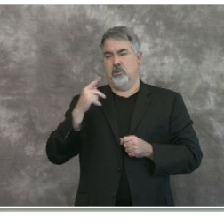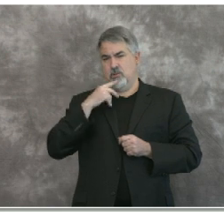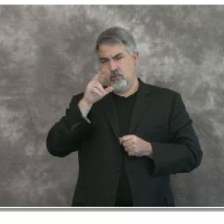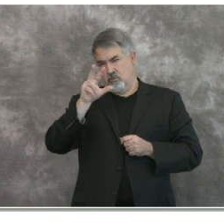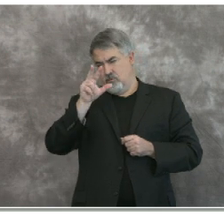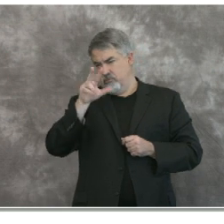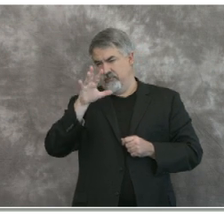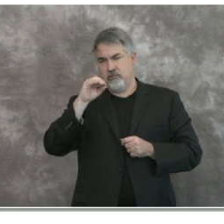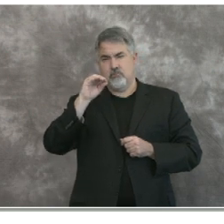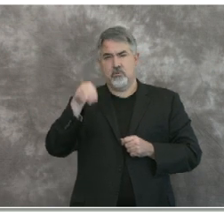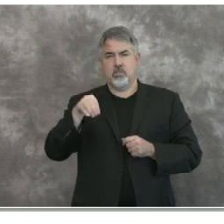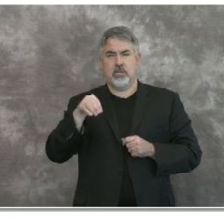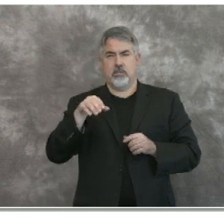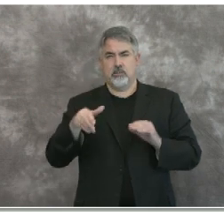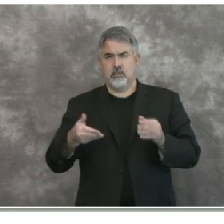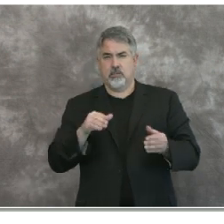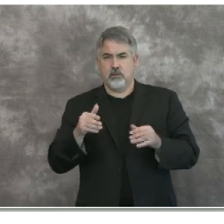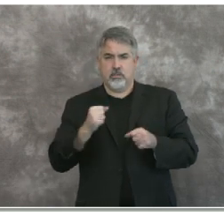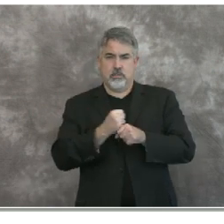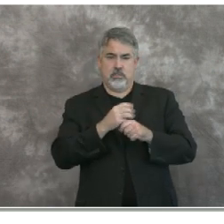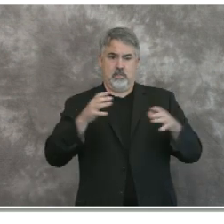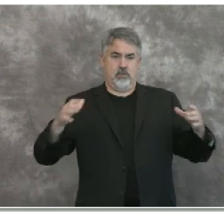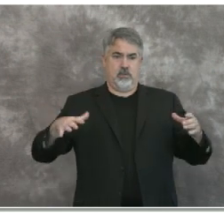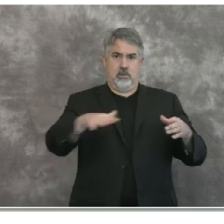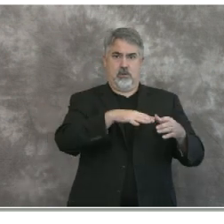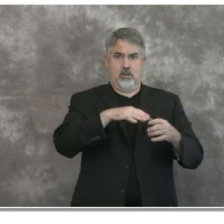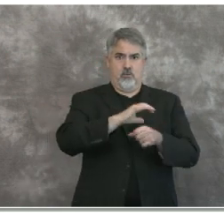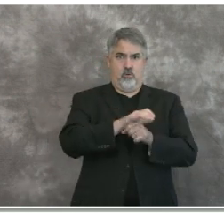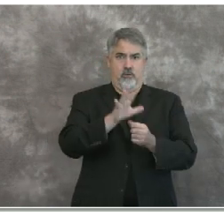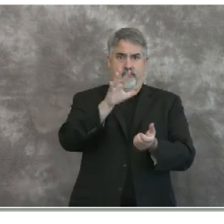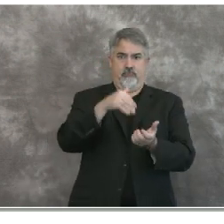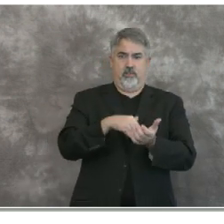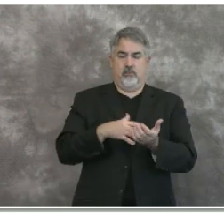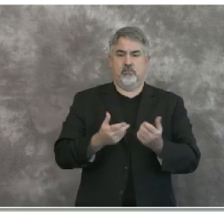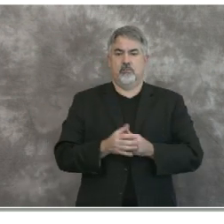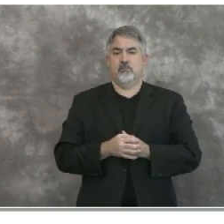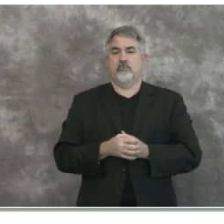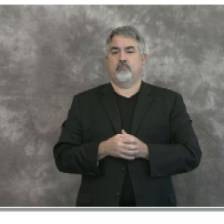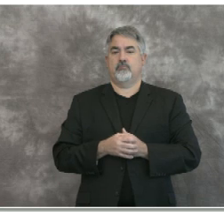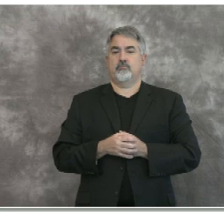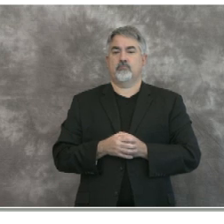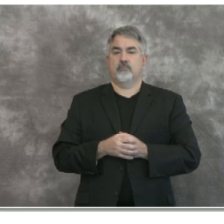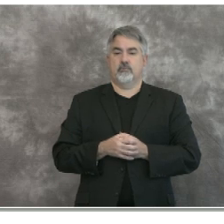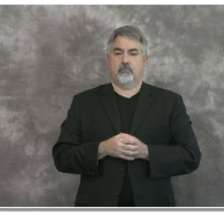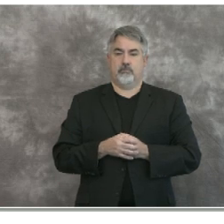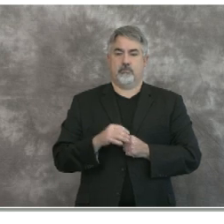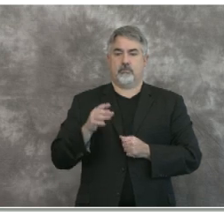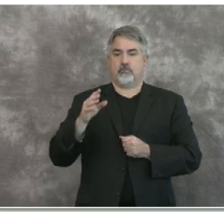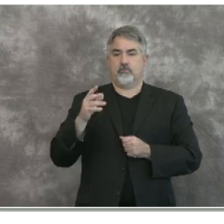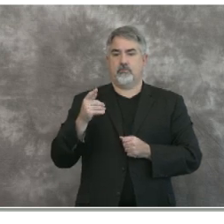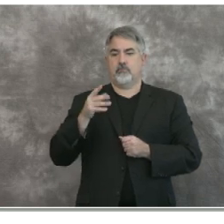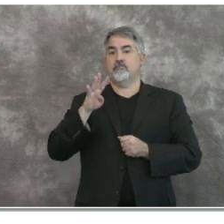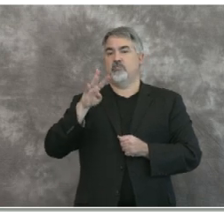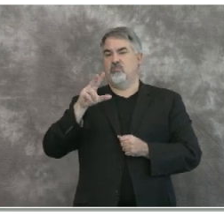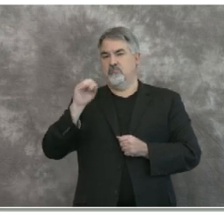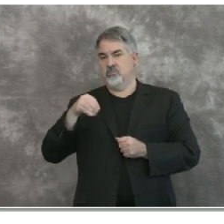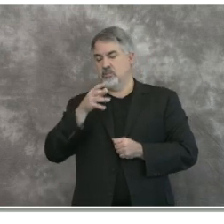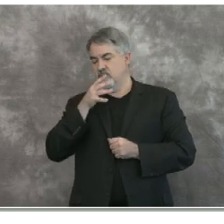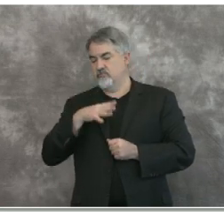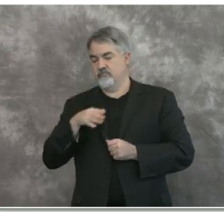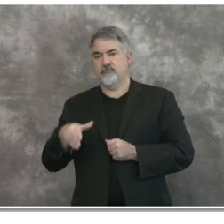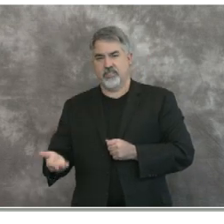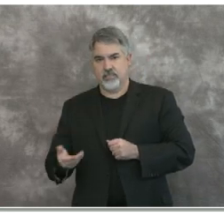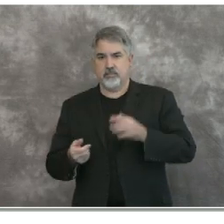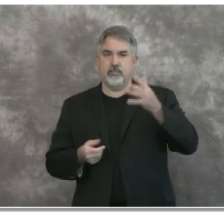number of cases. Also, of the 175 deaths, 43% were female, 57%